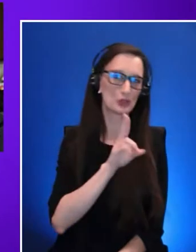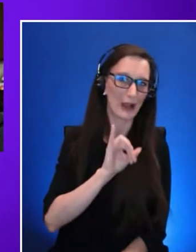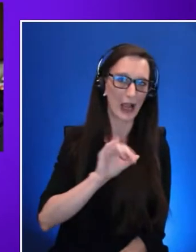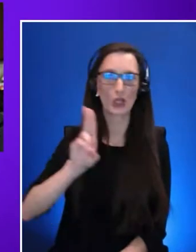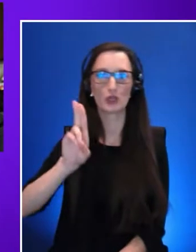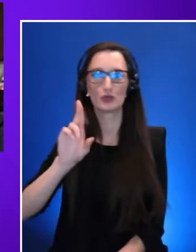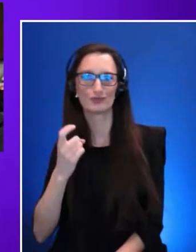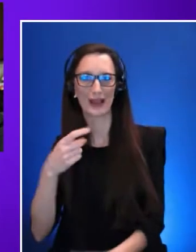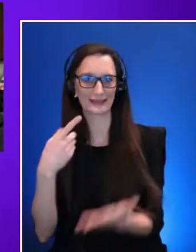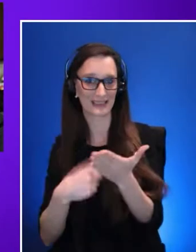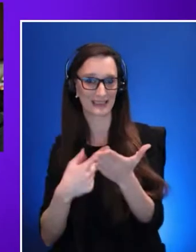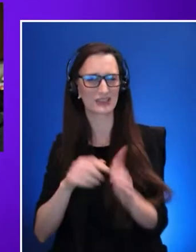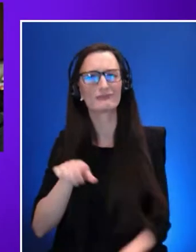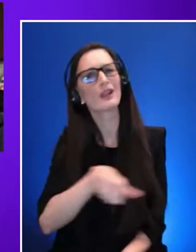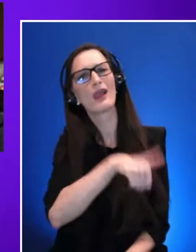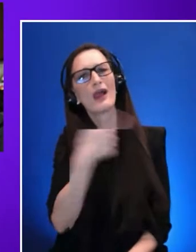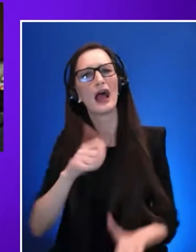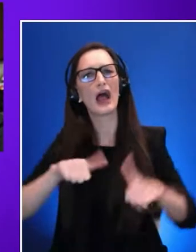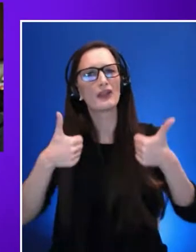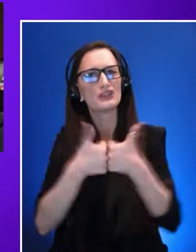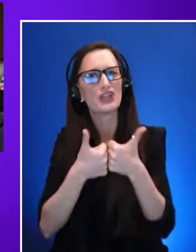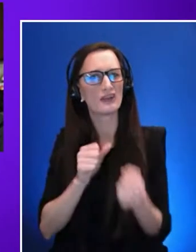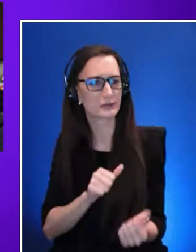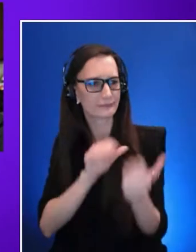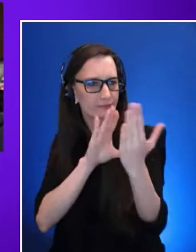we face and